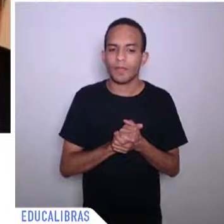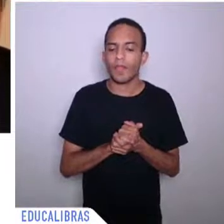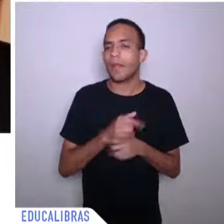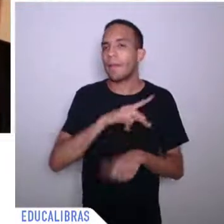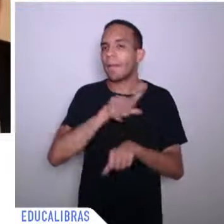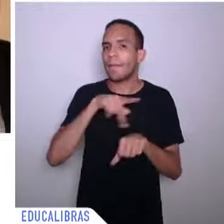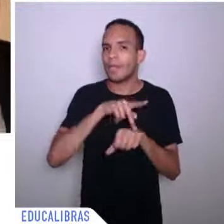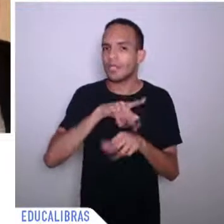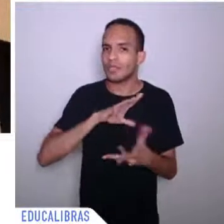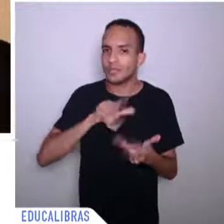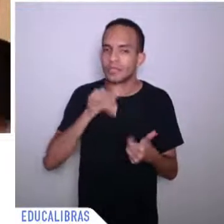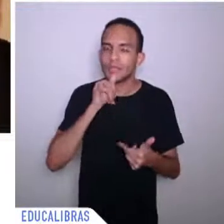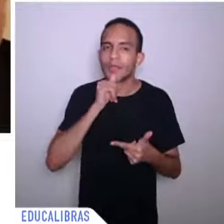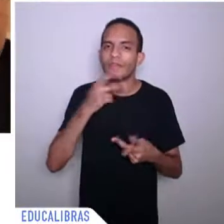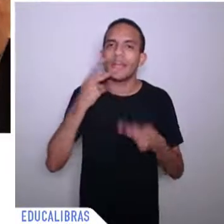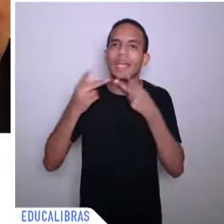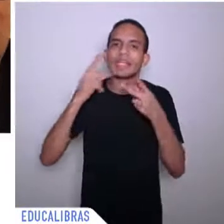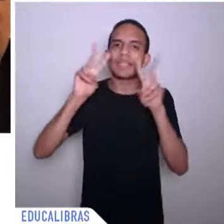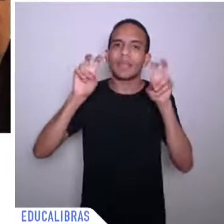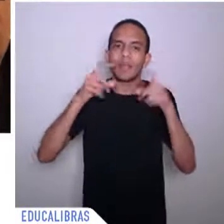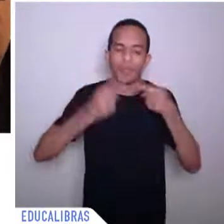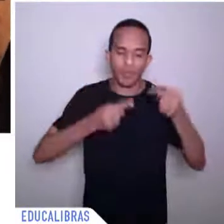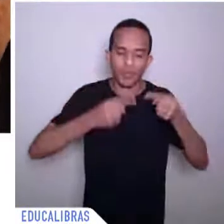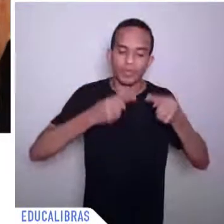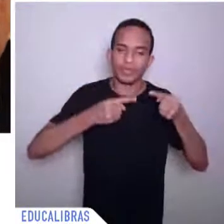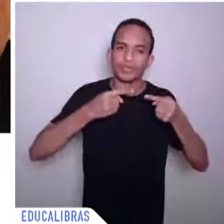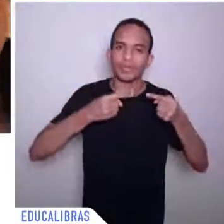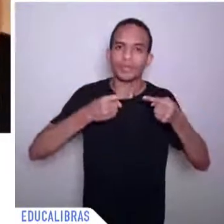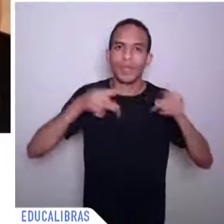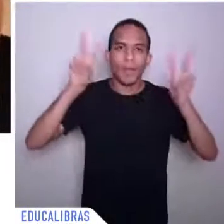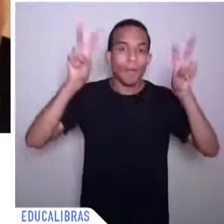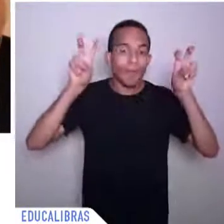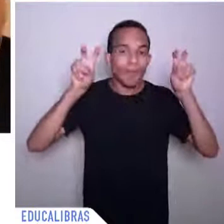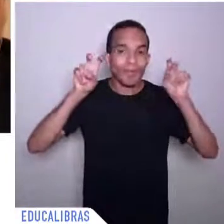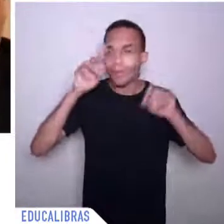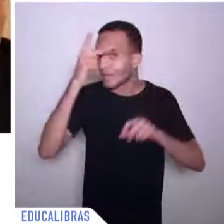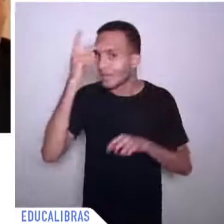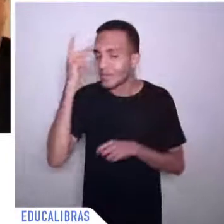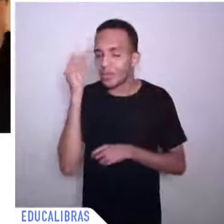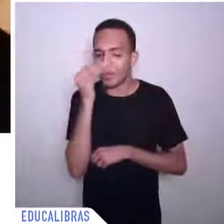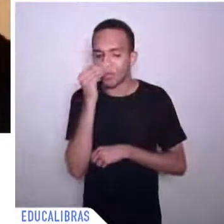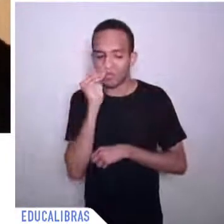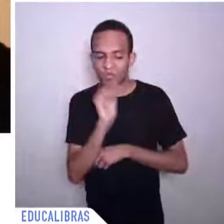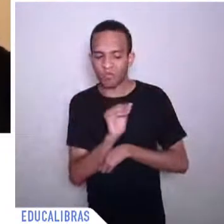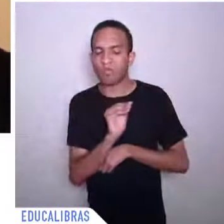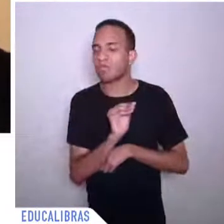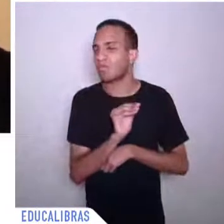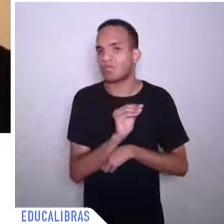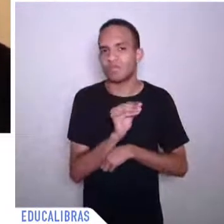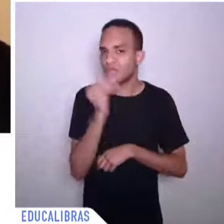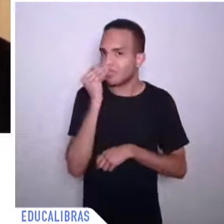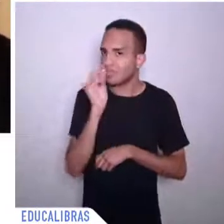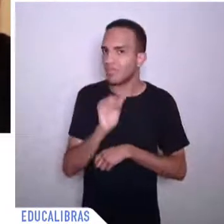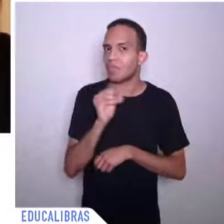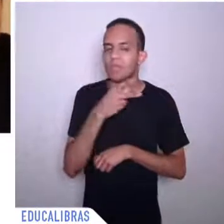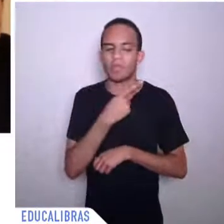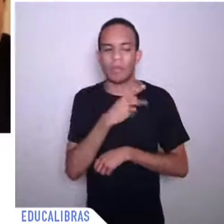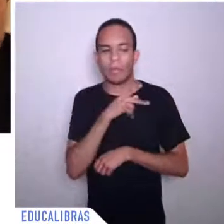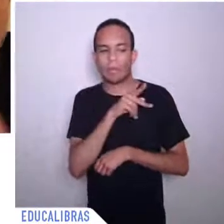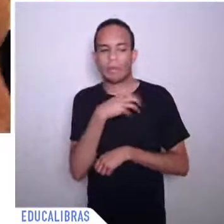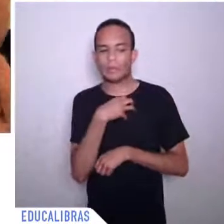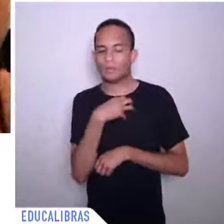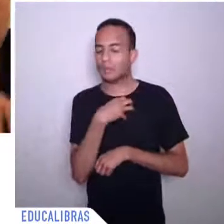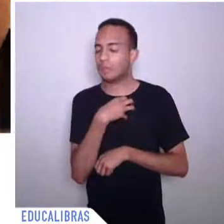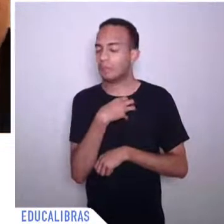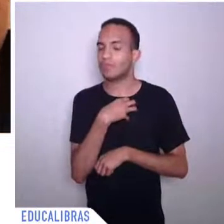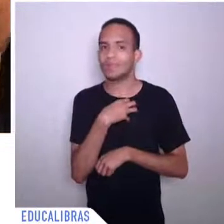in real time. There's no country in the world in which we talk about politicians and they don't